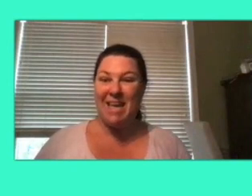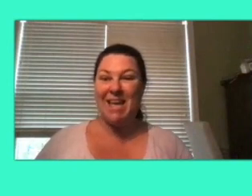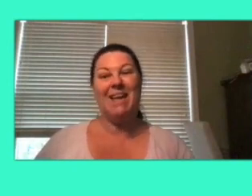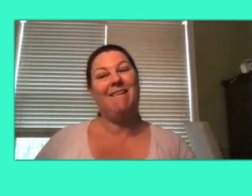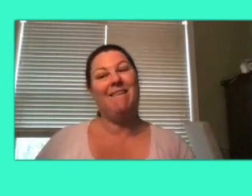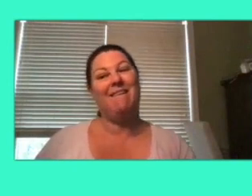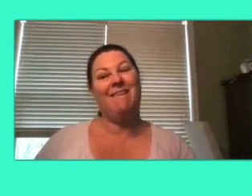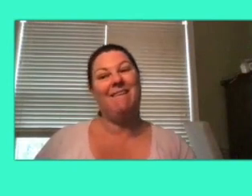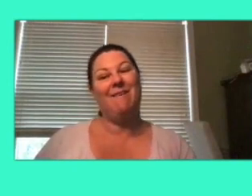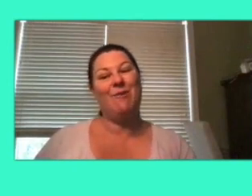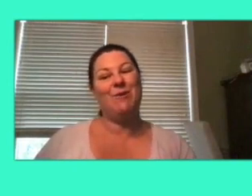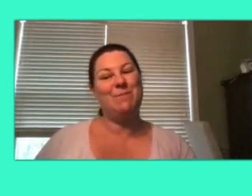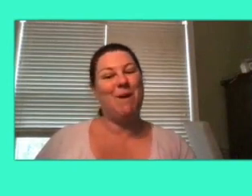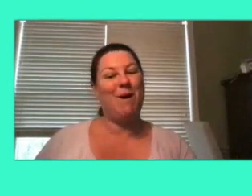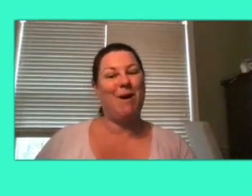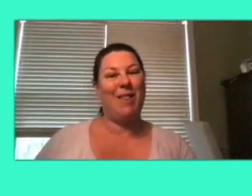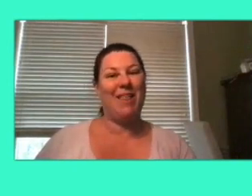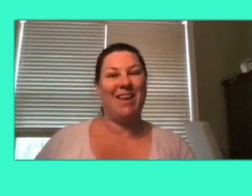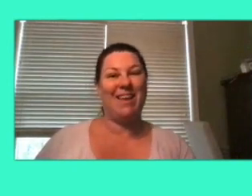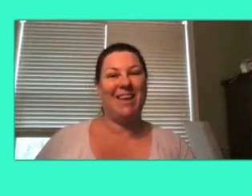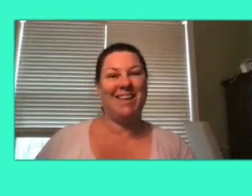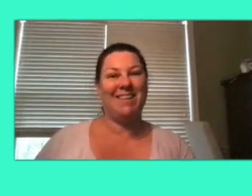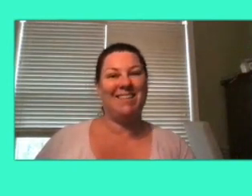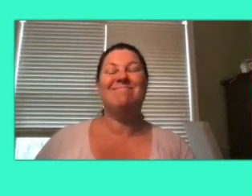big or small?